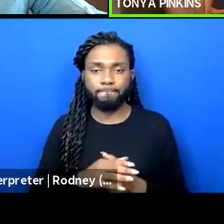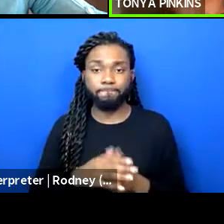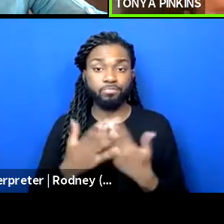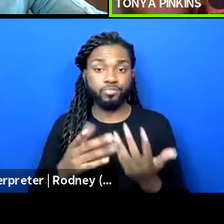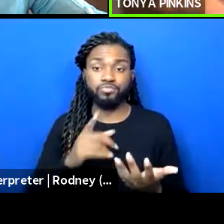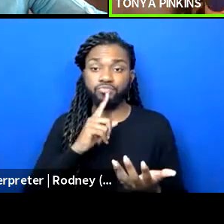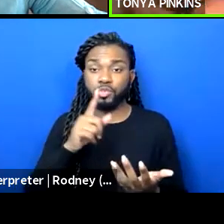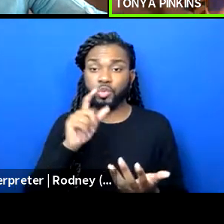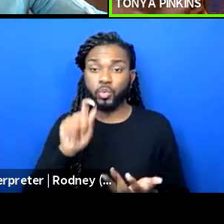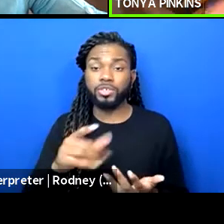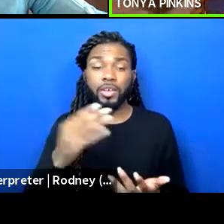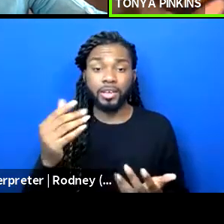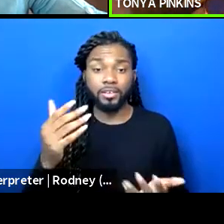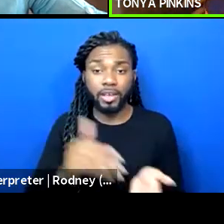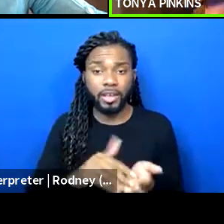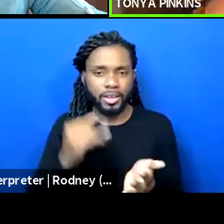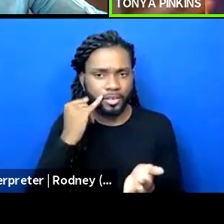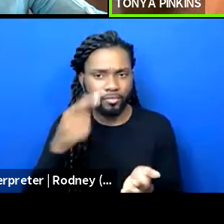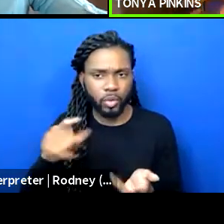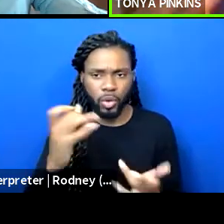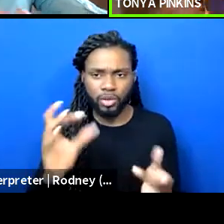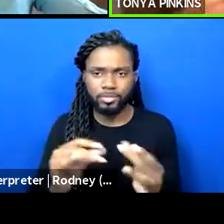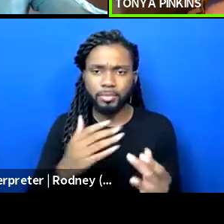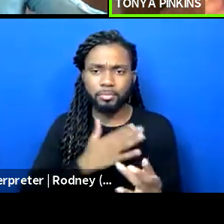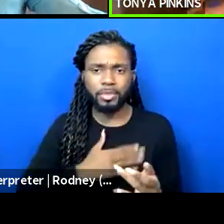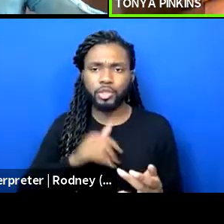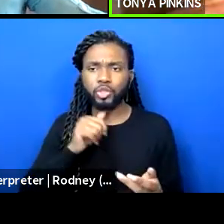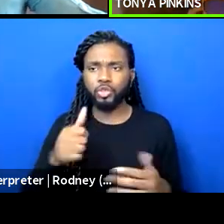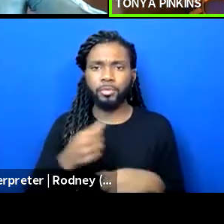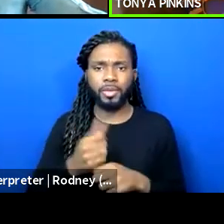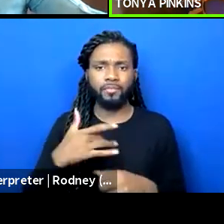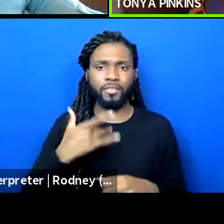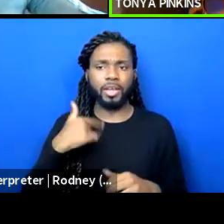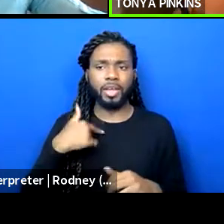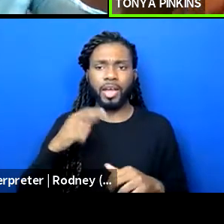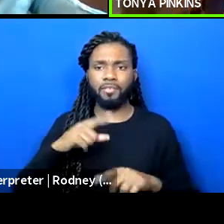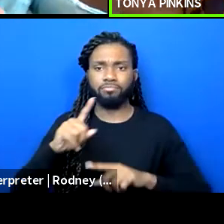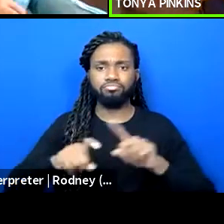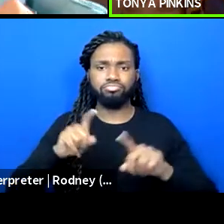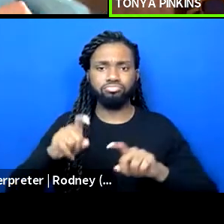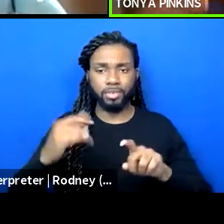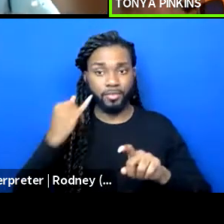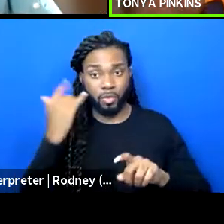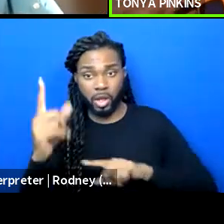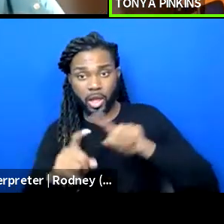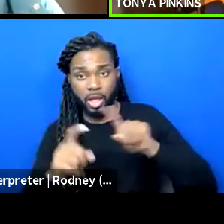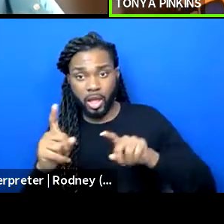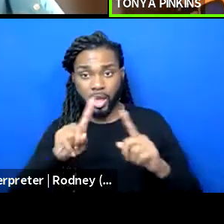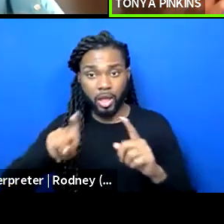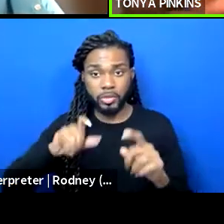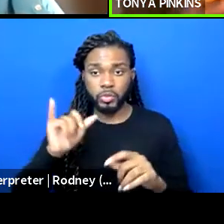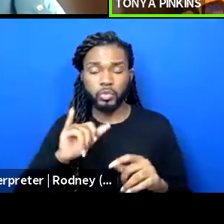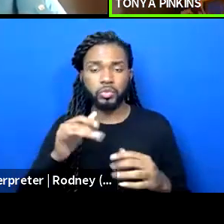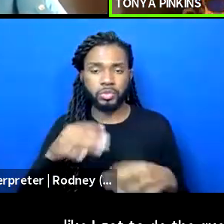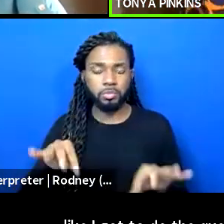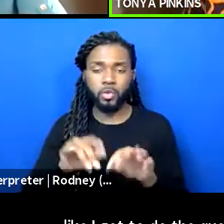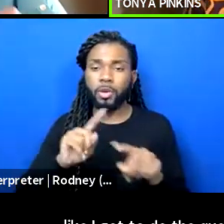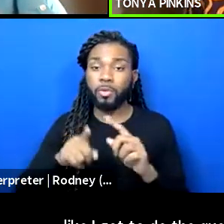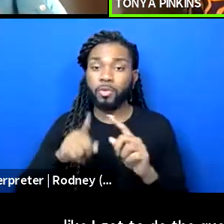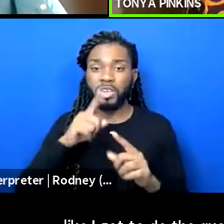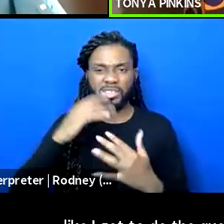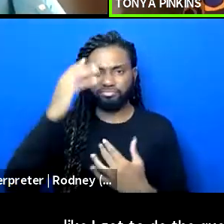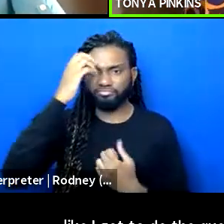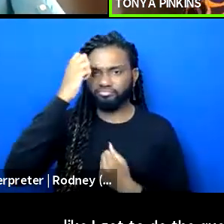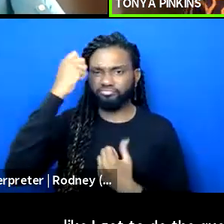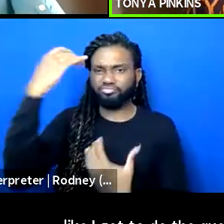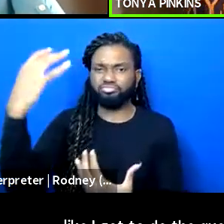question is, and please, if you all have something you want to say, please don't make it feel like I got to do the questioning. The decolonization of your mind. How did you get to the place